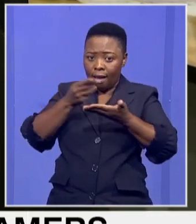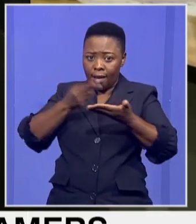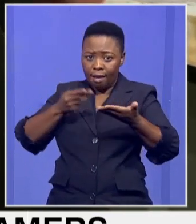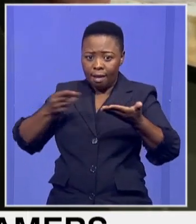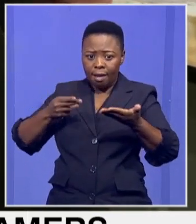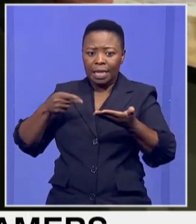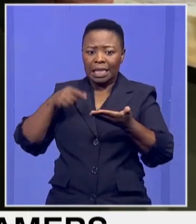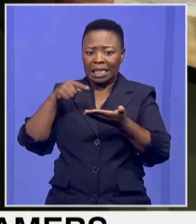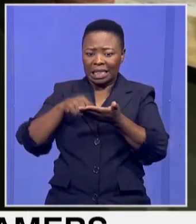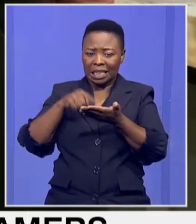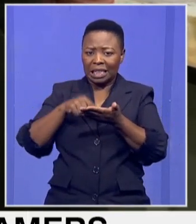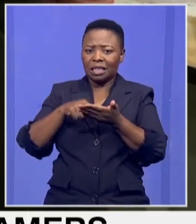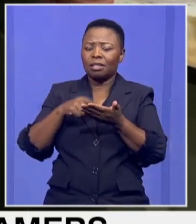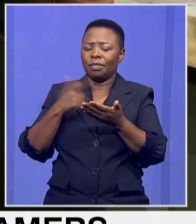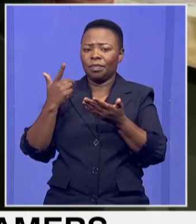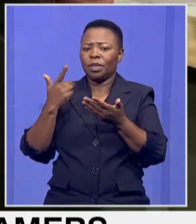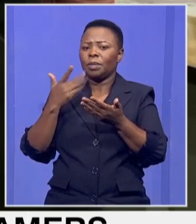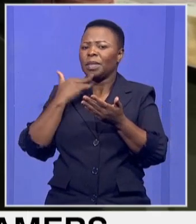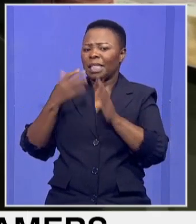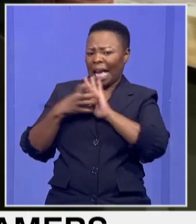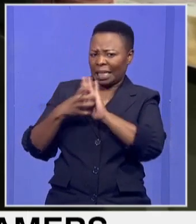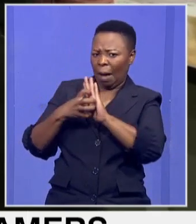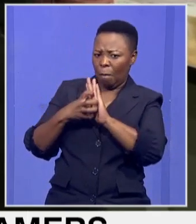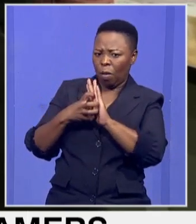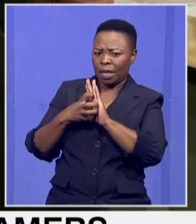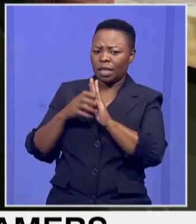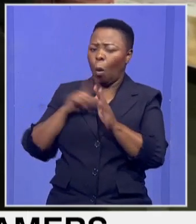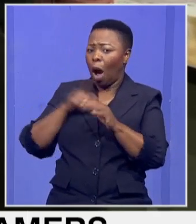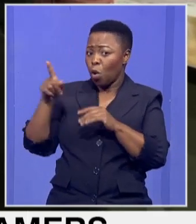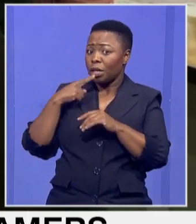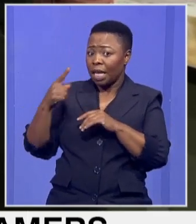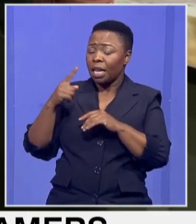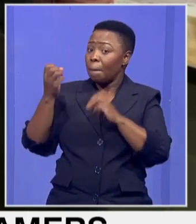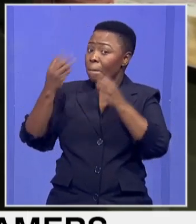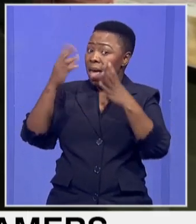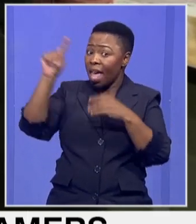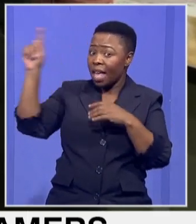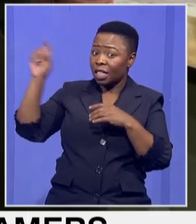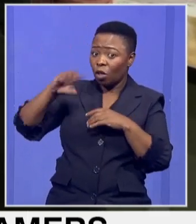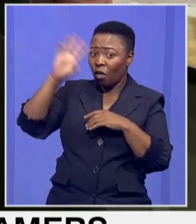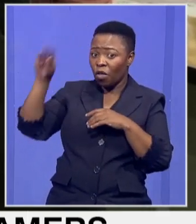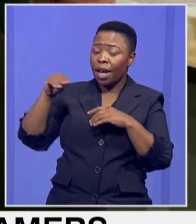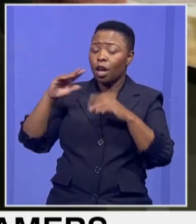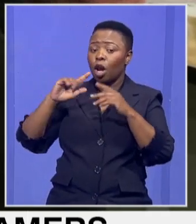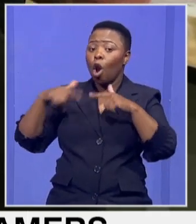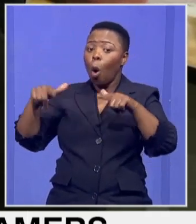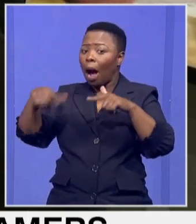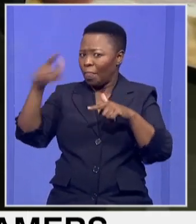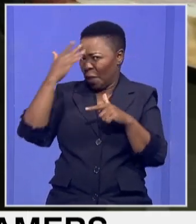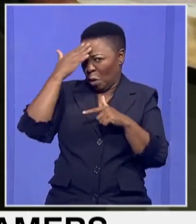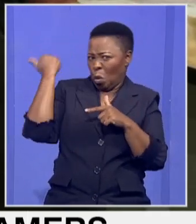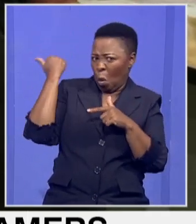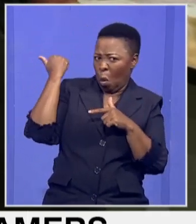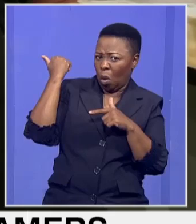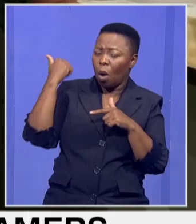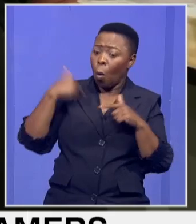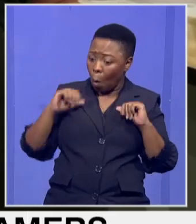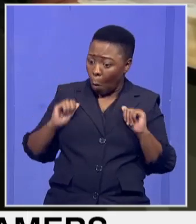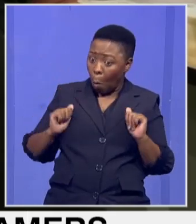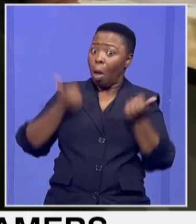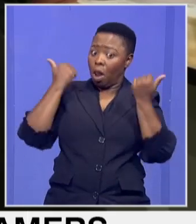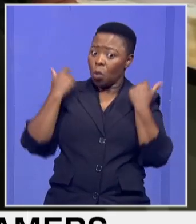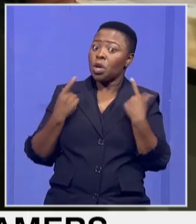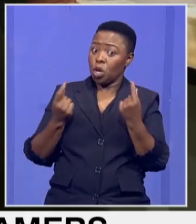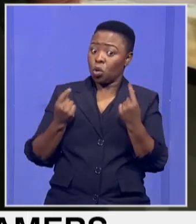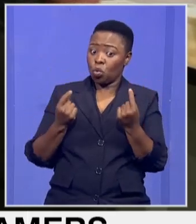with accolades. Give us a couple of examples, because like you just said, many South Africans or locals may not even know how well we are doing